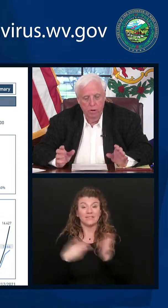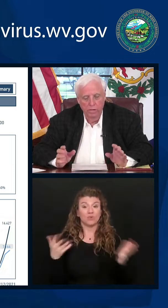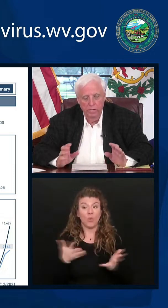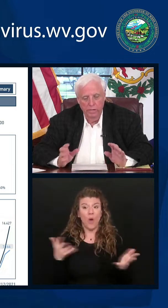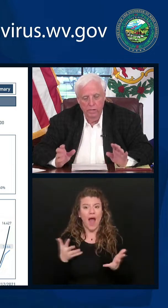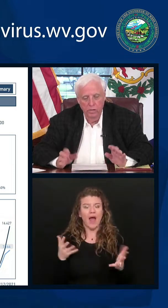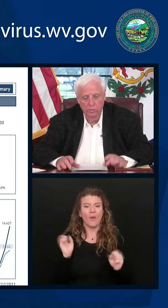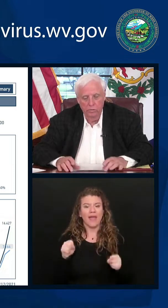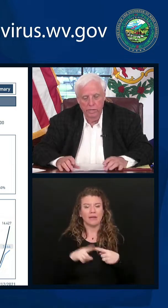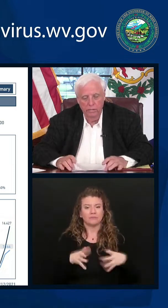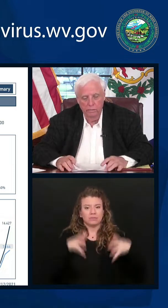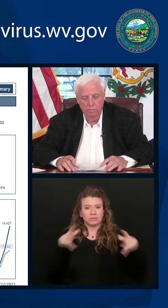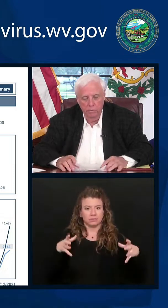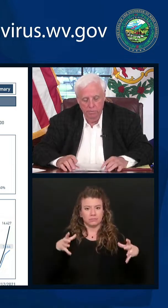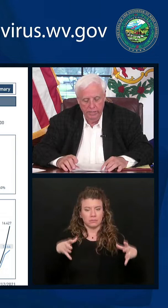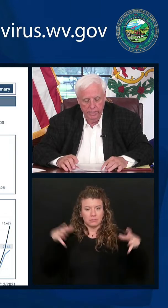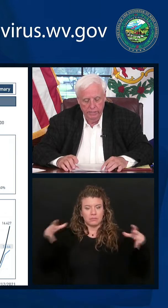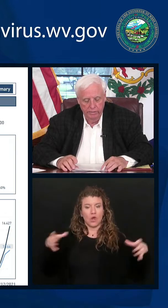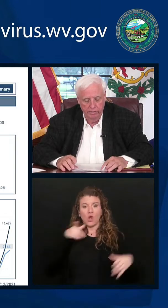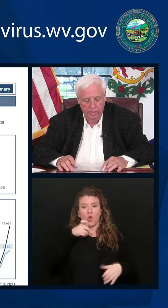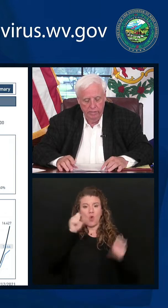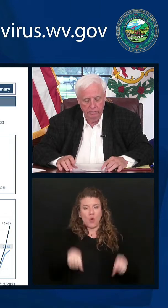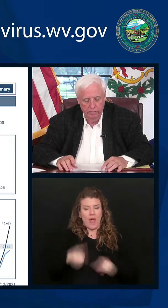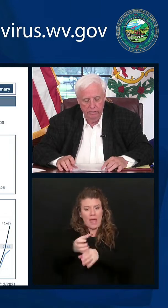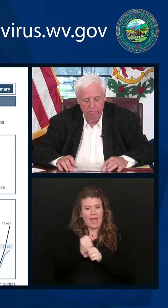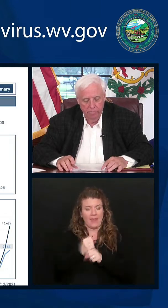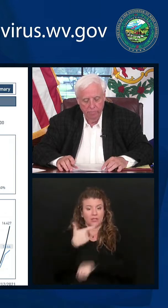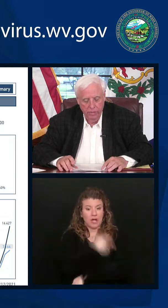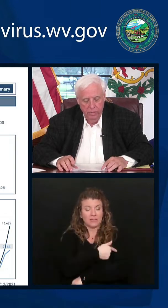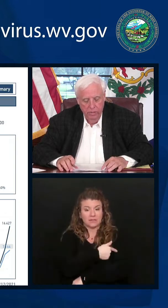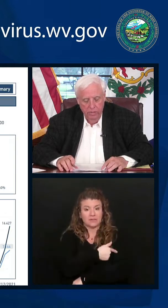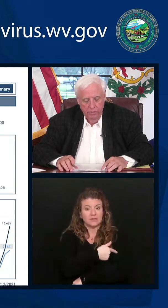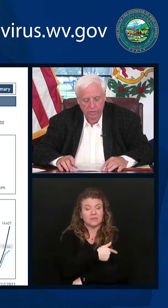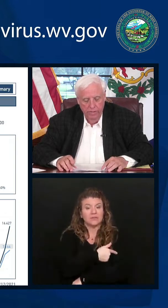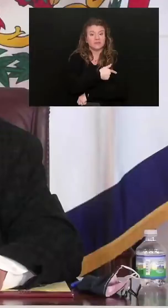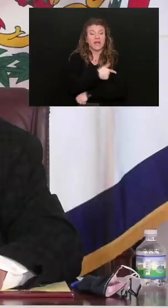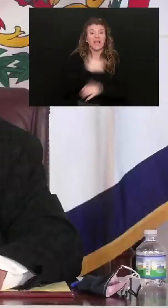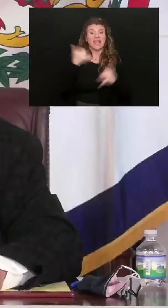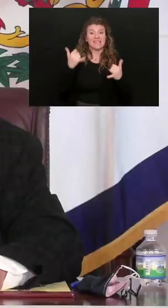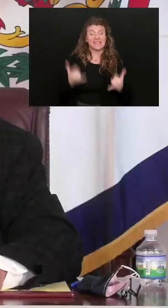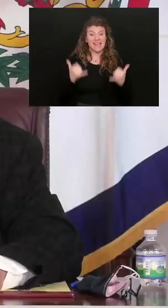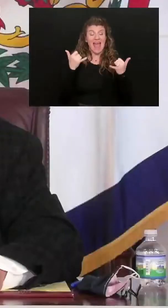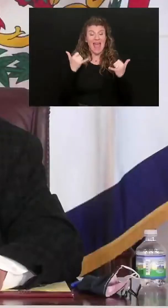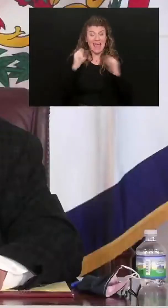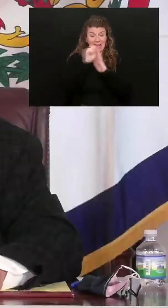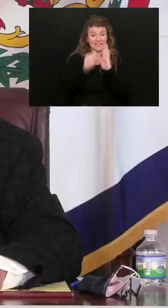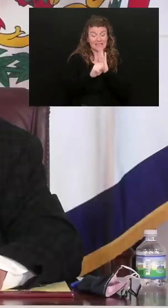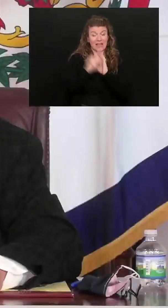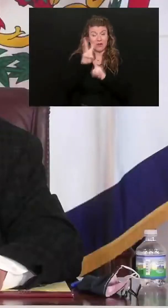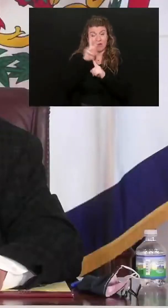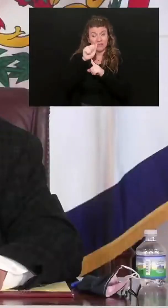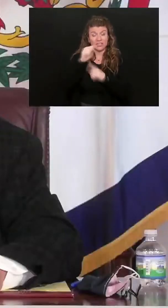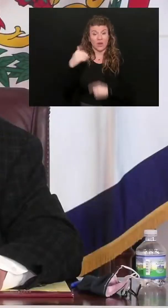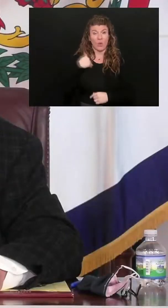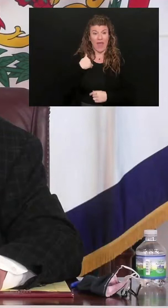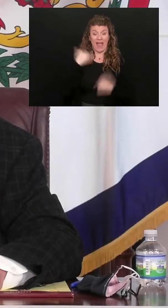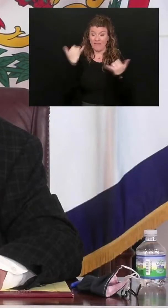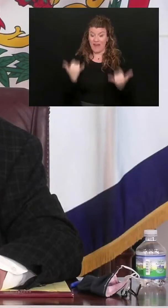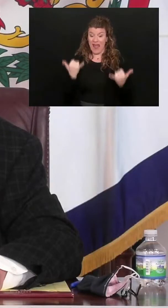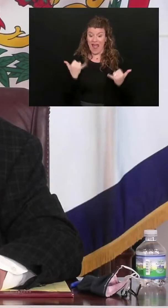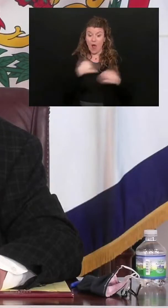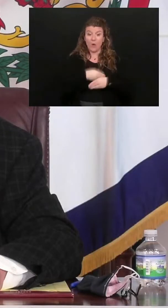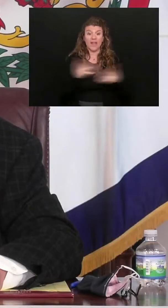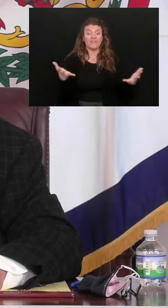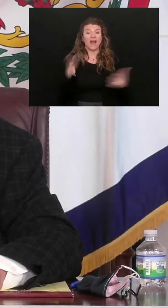broadening who's eligible to be getting these shots. To date, in the state of West Virginia, we have now given out